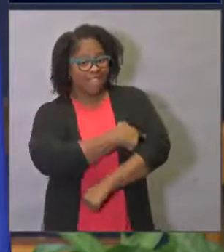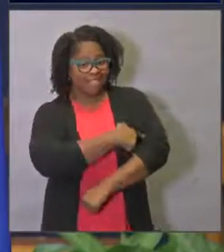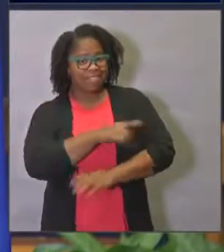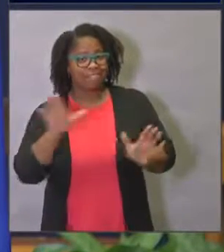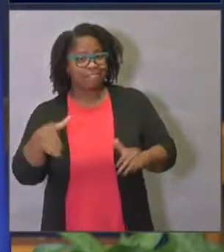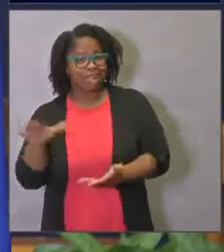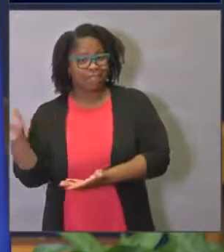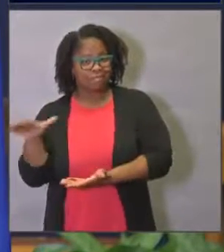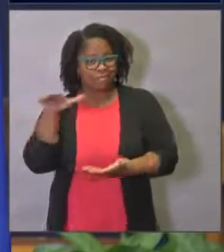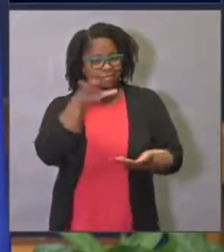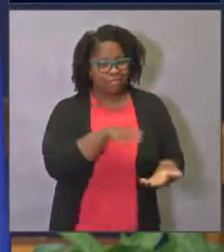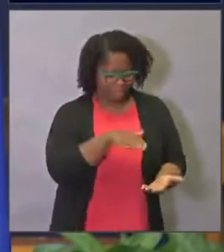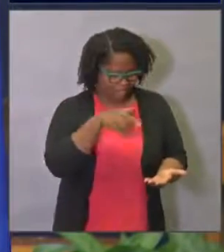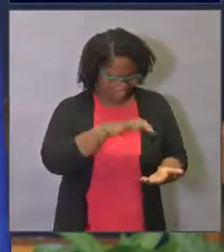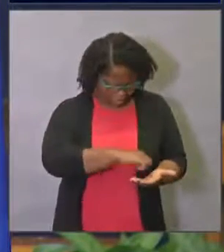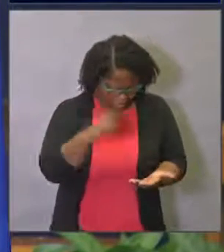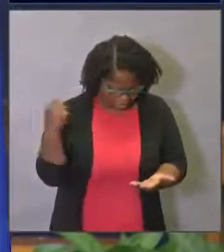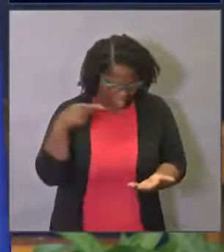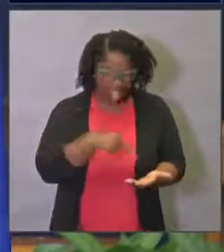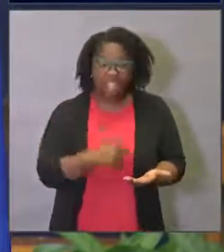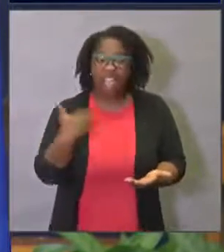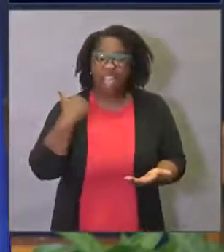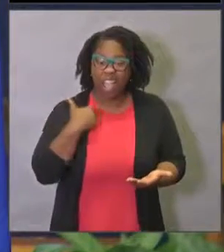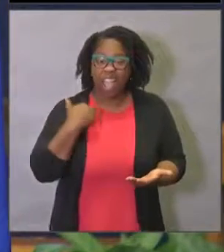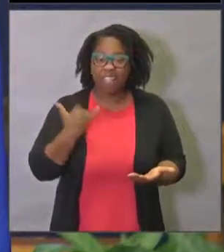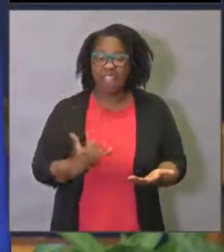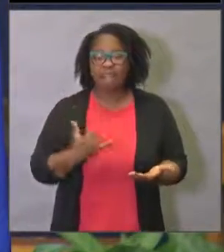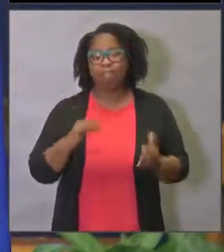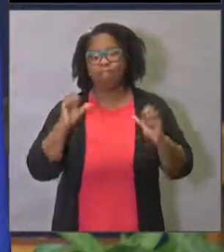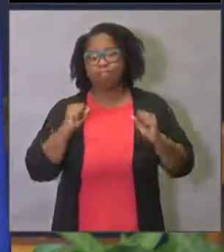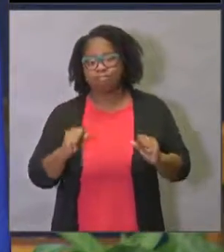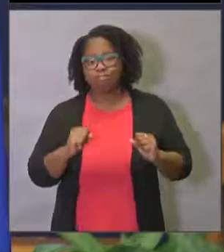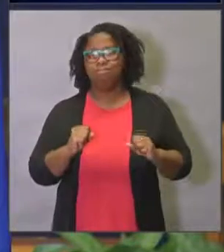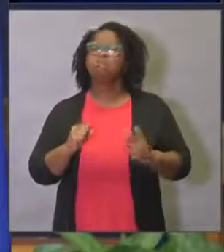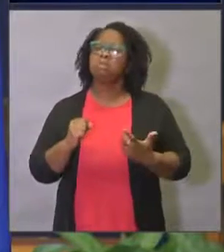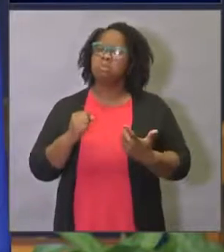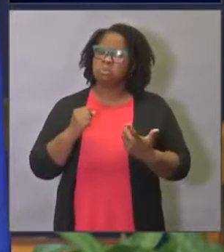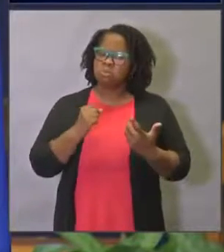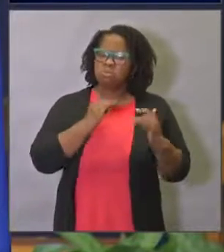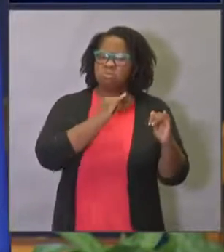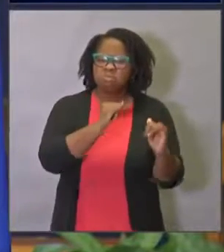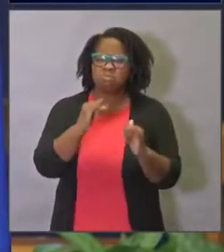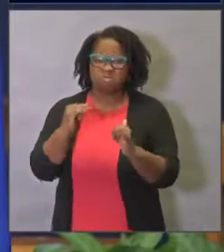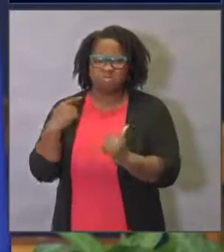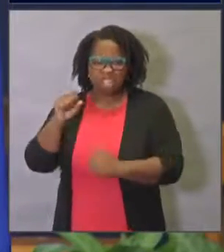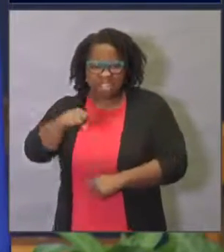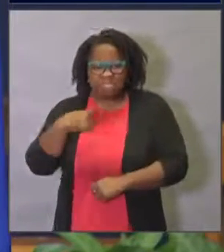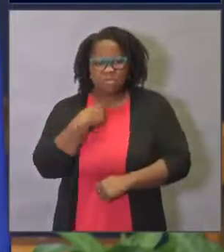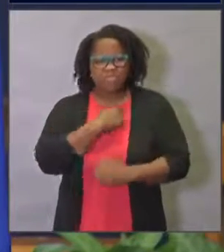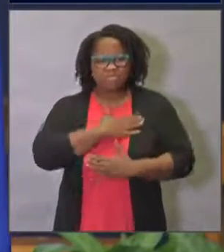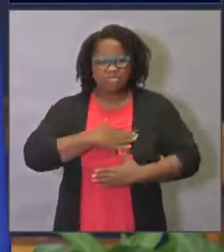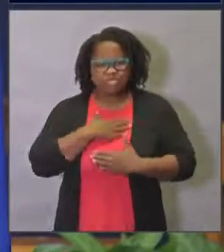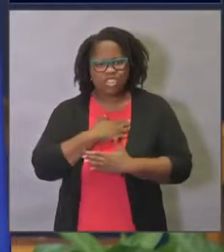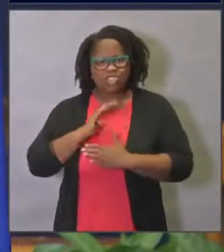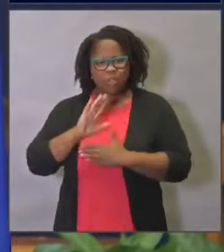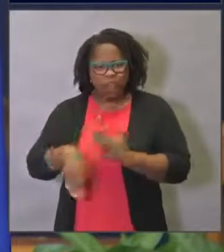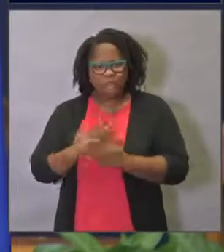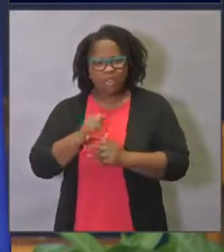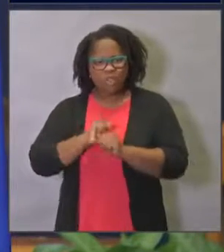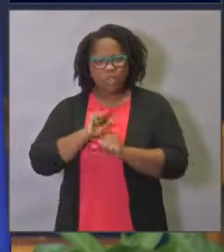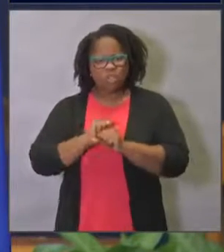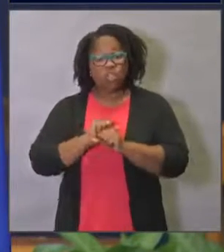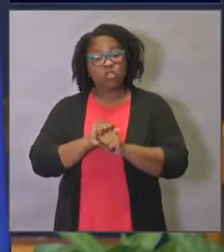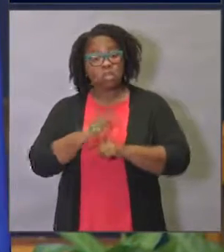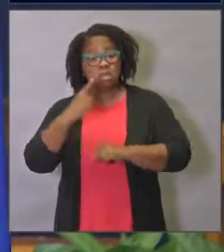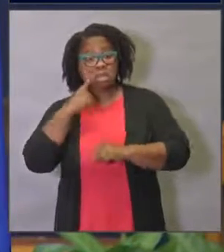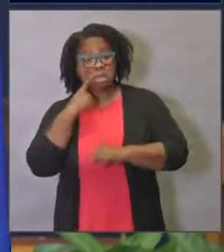else, are deeply appreciative of all the work that's gone into getting us to this place, the virus is still